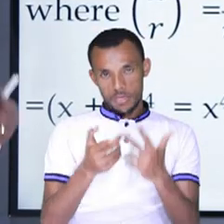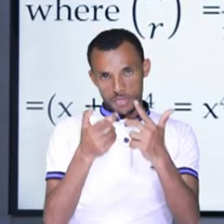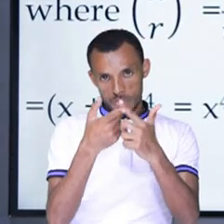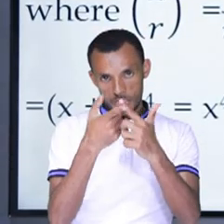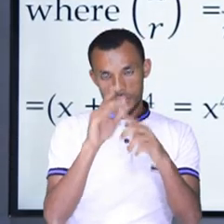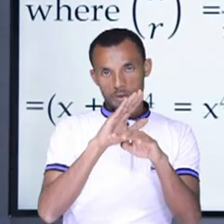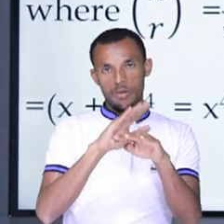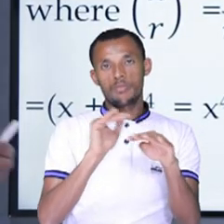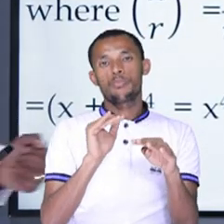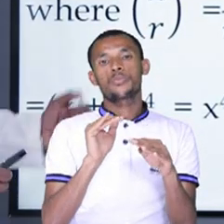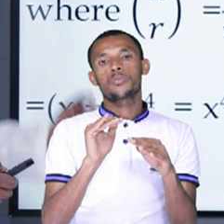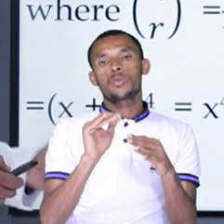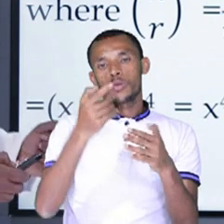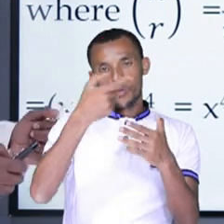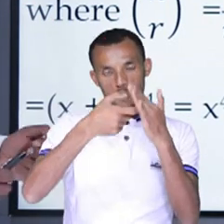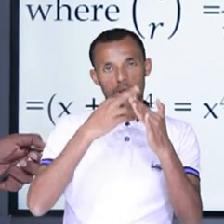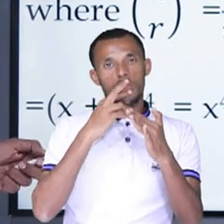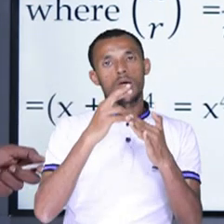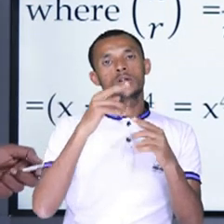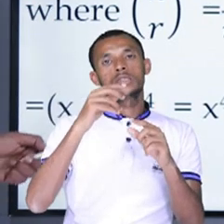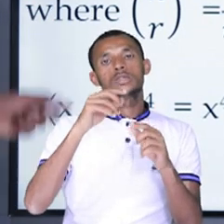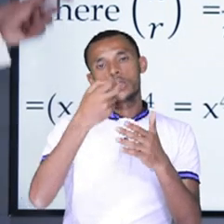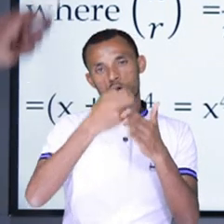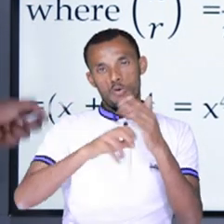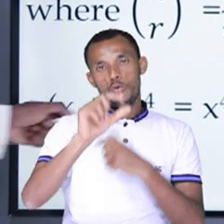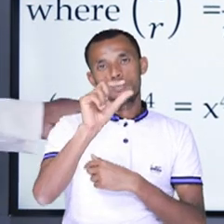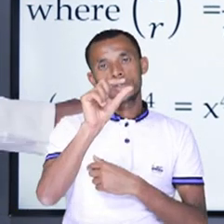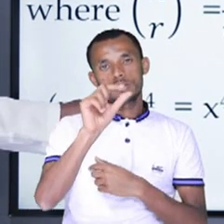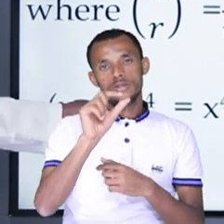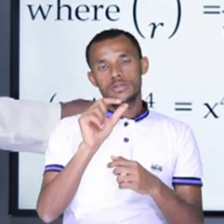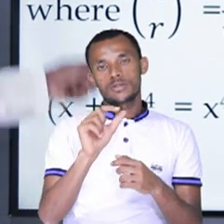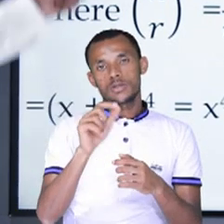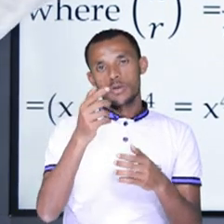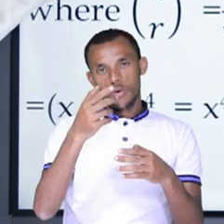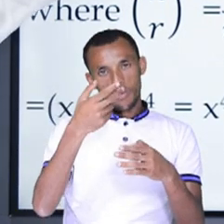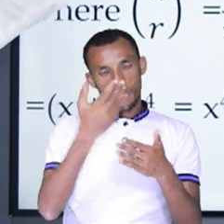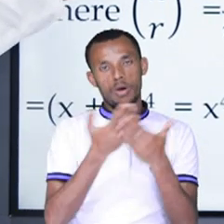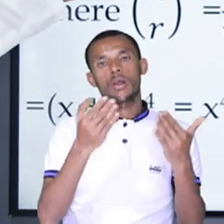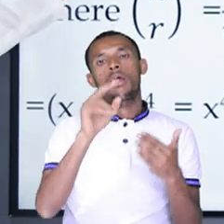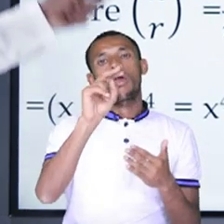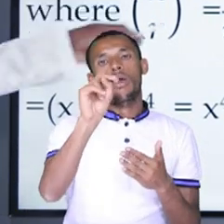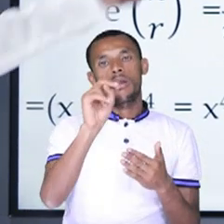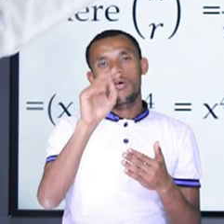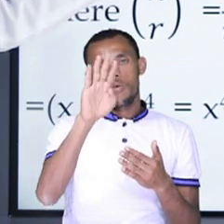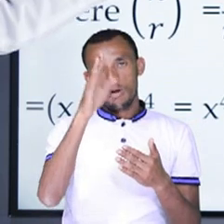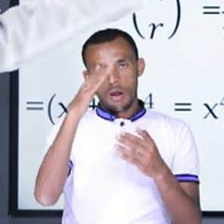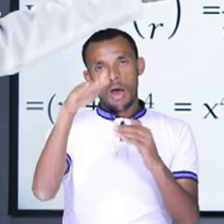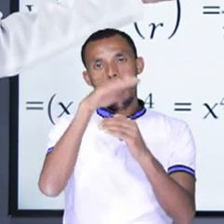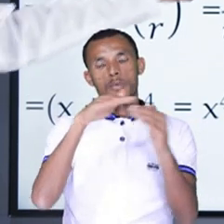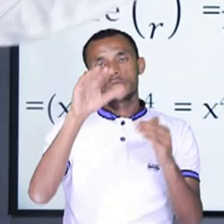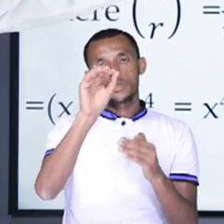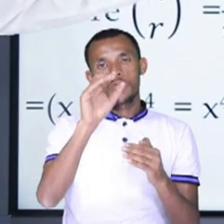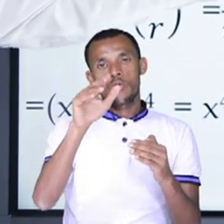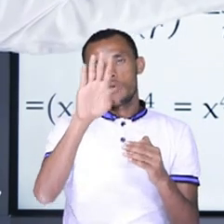Second, what are the coefficients? The coefficients could be calculated by taking where n is equal to 4, 4 above 0,